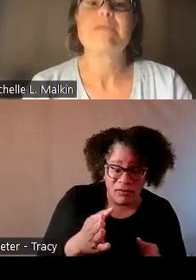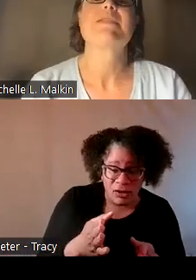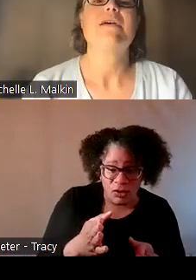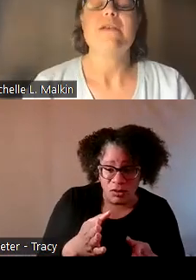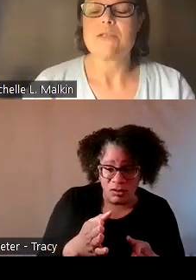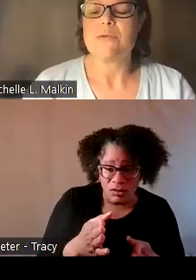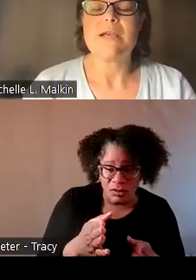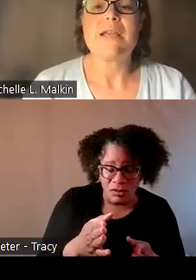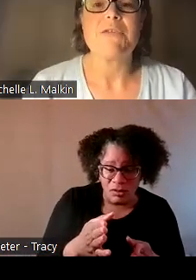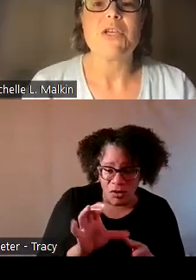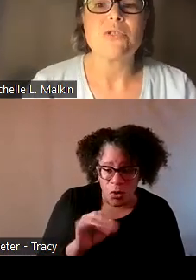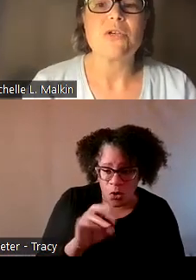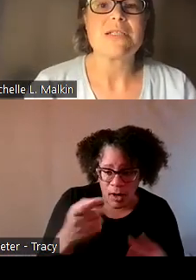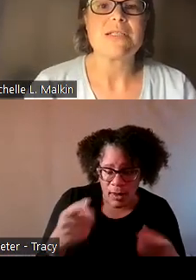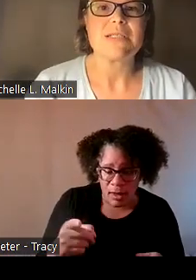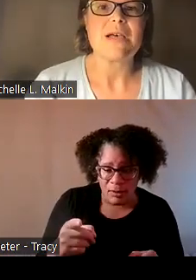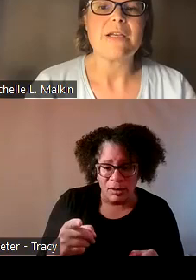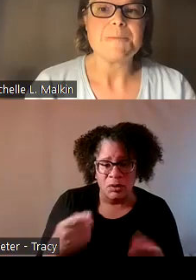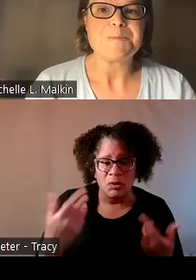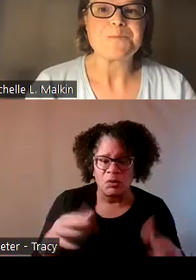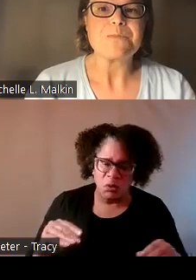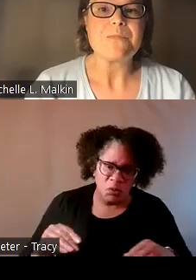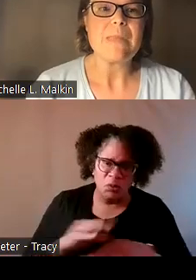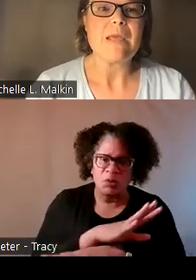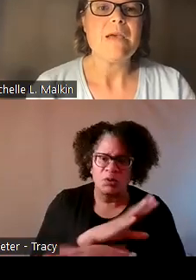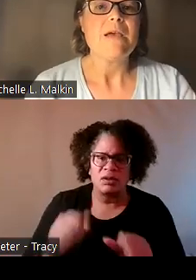these crimes. So it could have a huge cost on society.